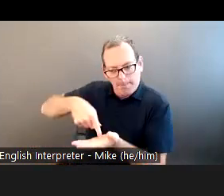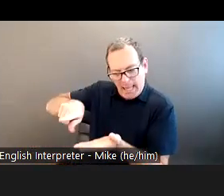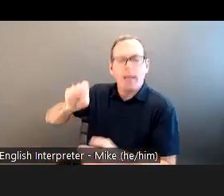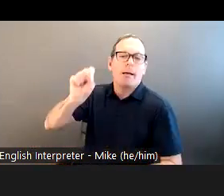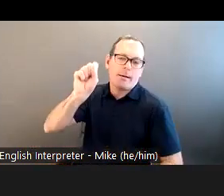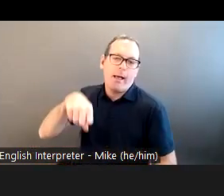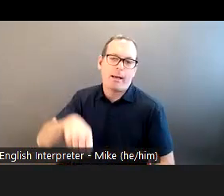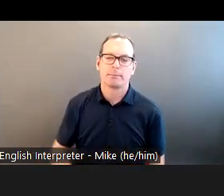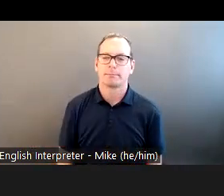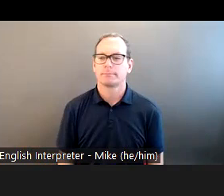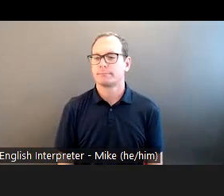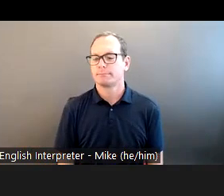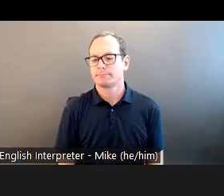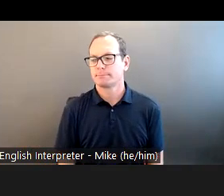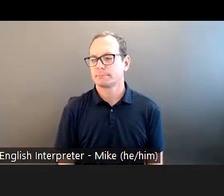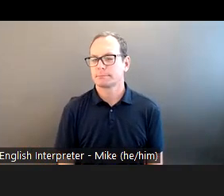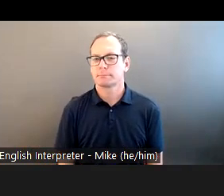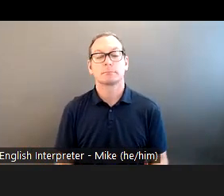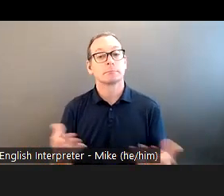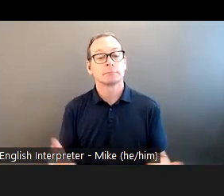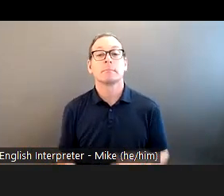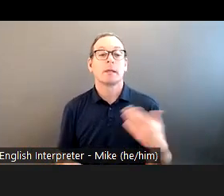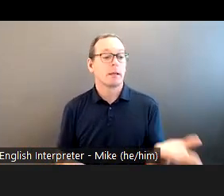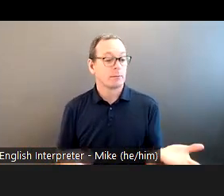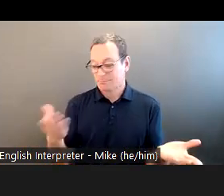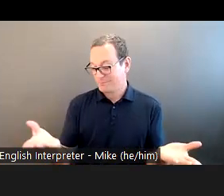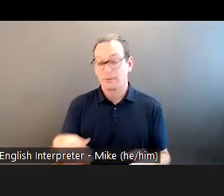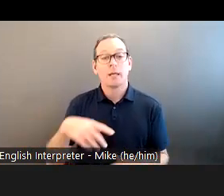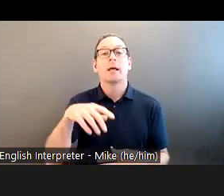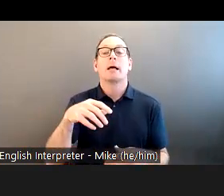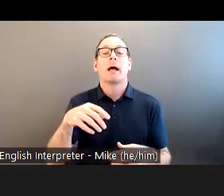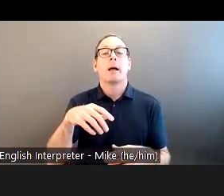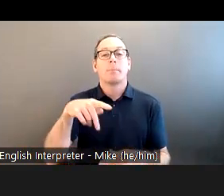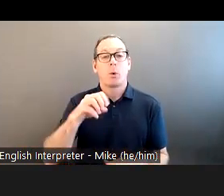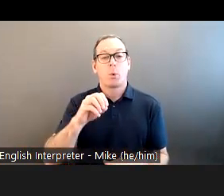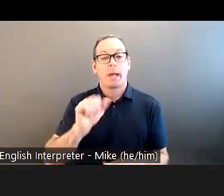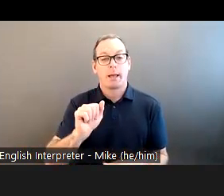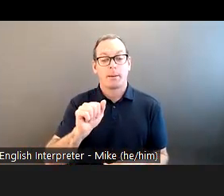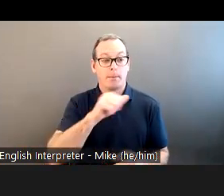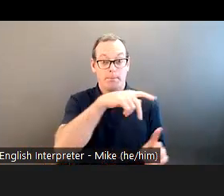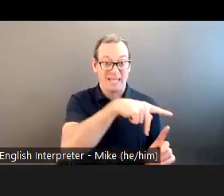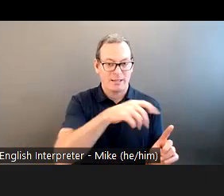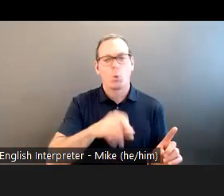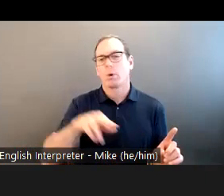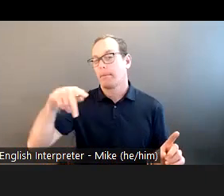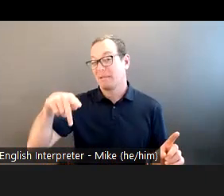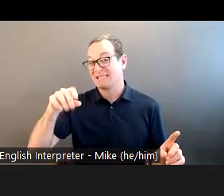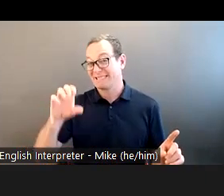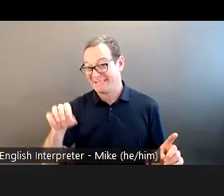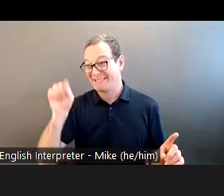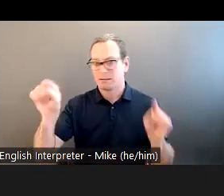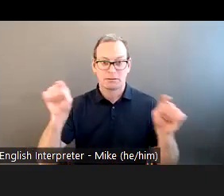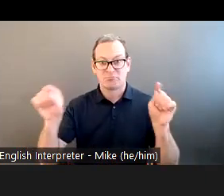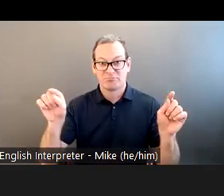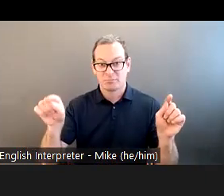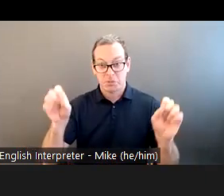Can an attorney for personal care or property resign? So yes, they can. They can resign before they even start